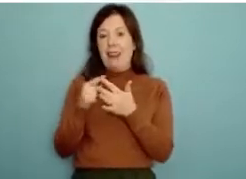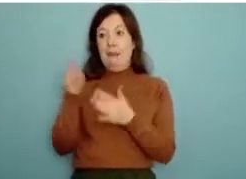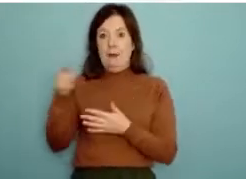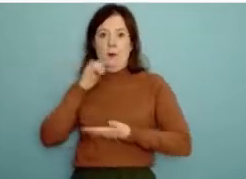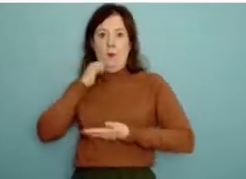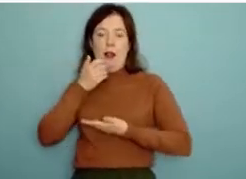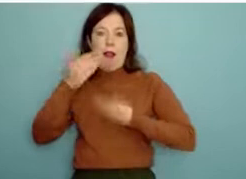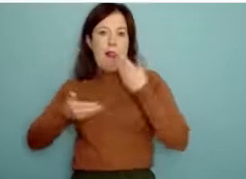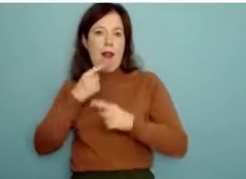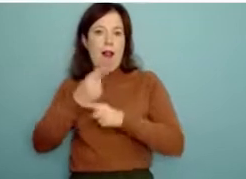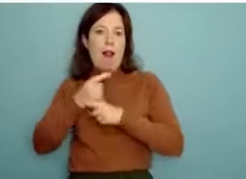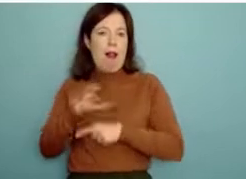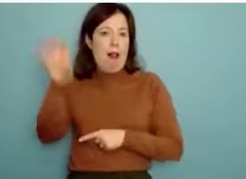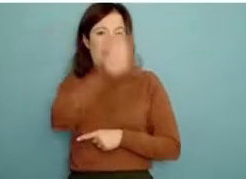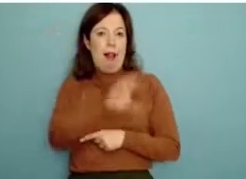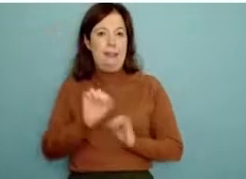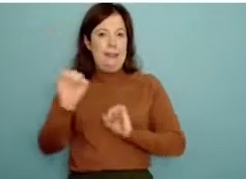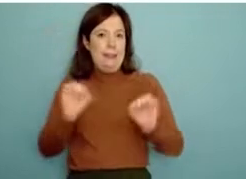that.